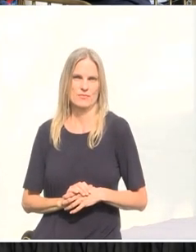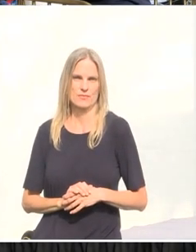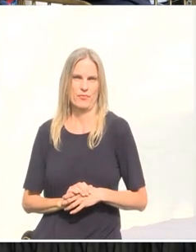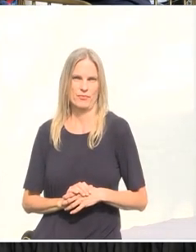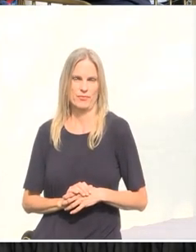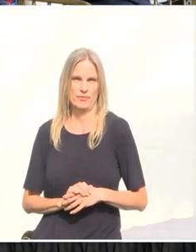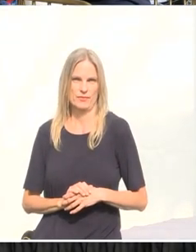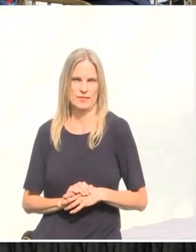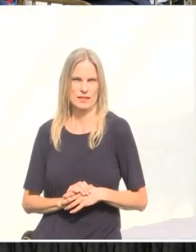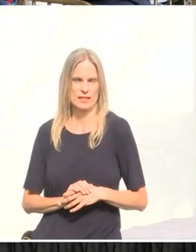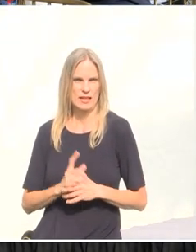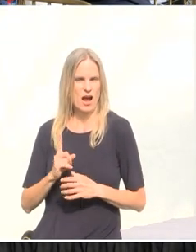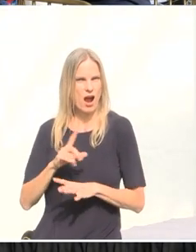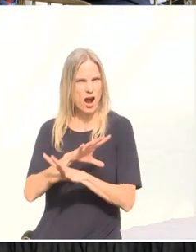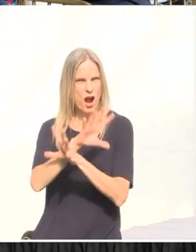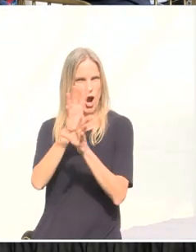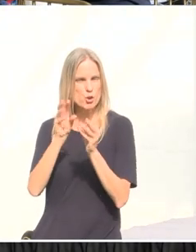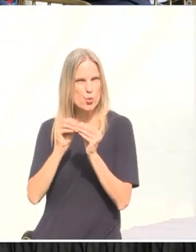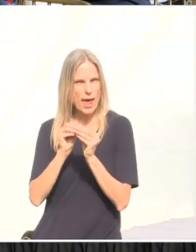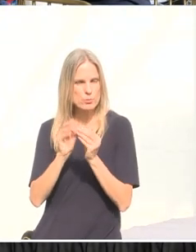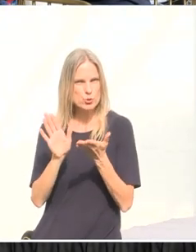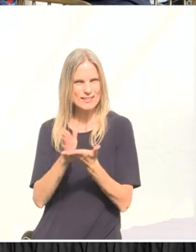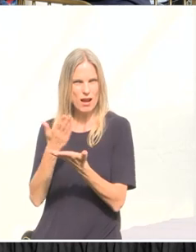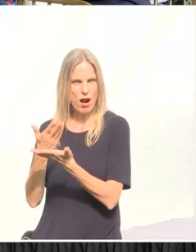But I like the result in that way that